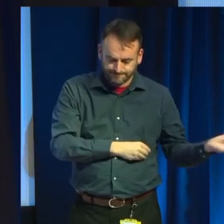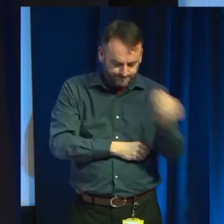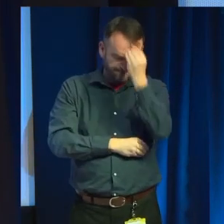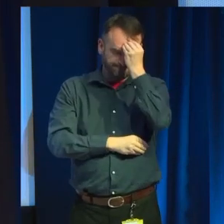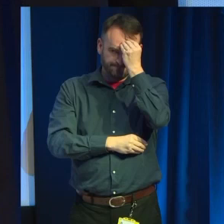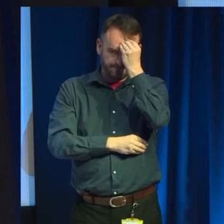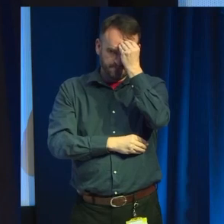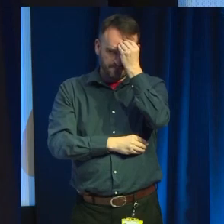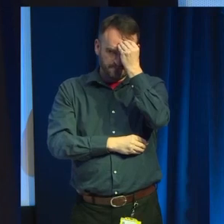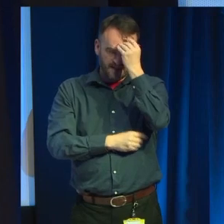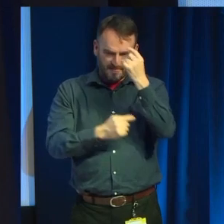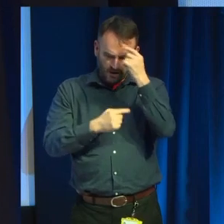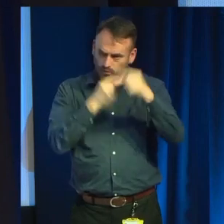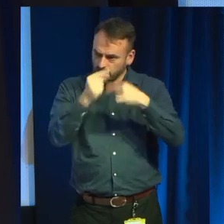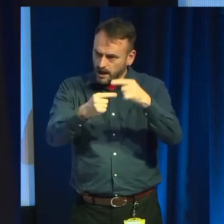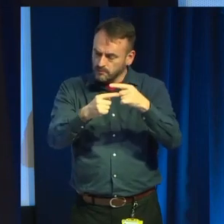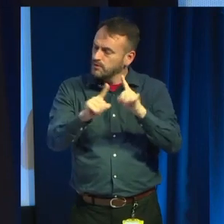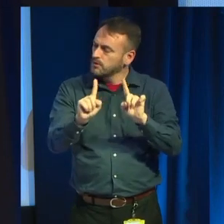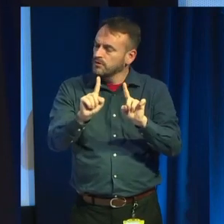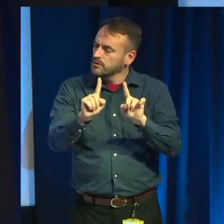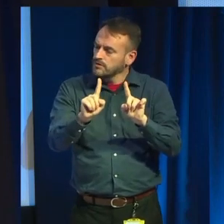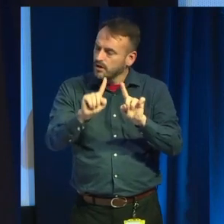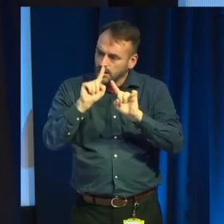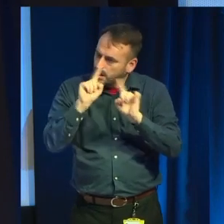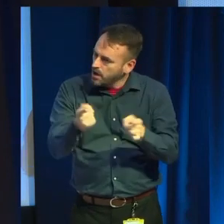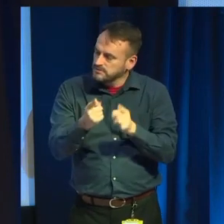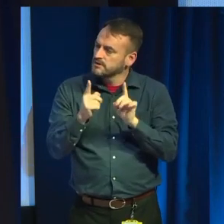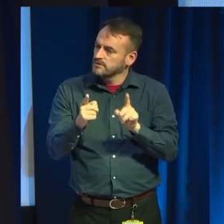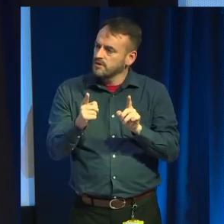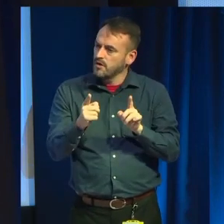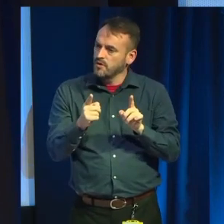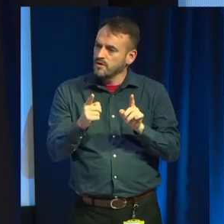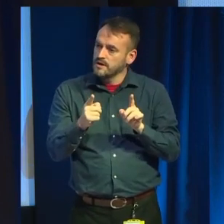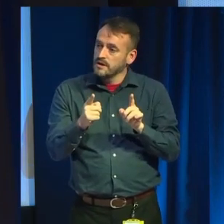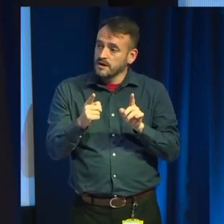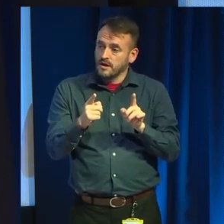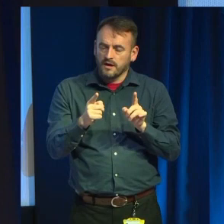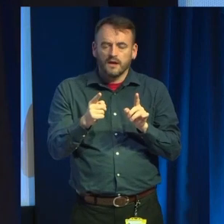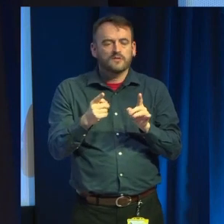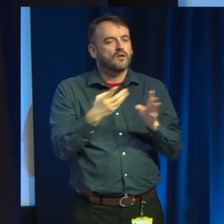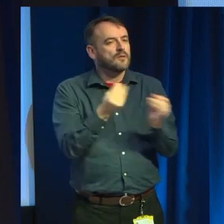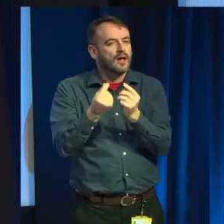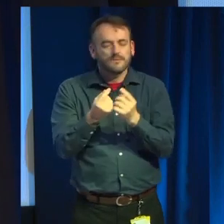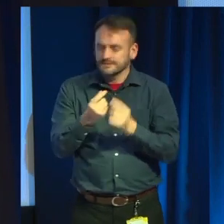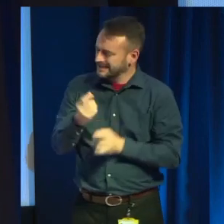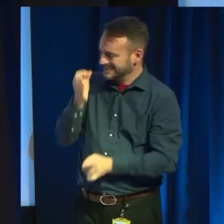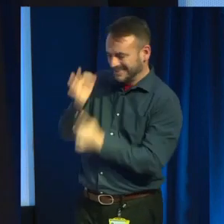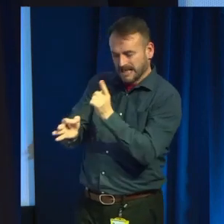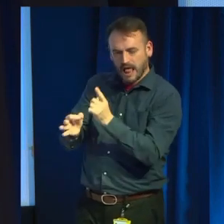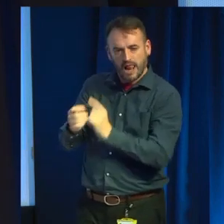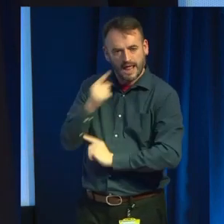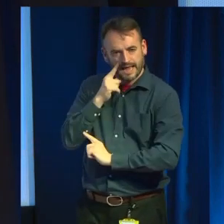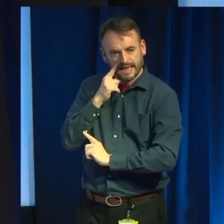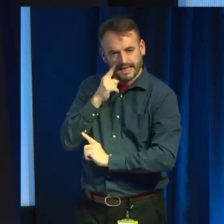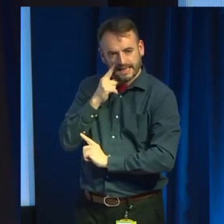what happens instead is when you think of one specific detail sometimes, you can just summon those experiences